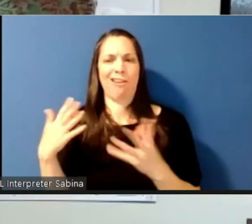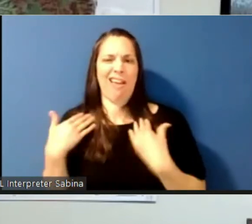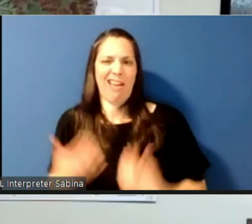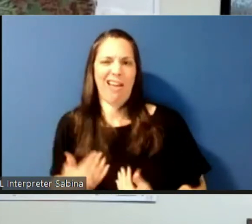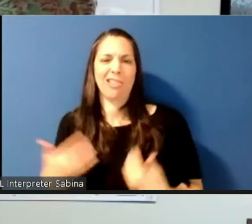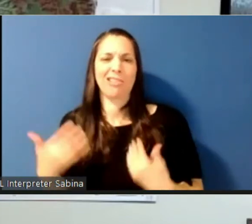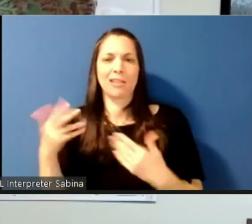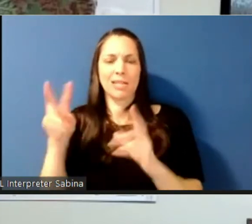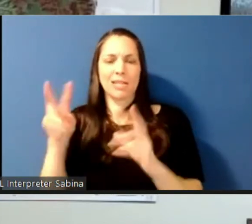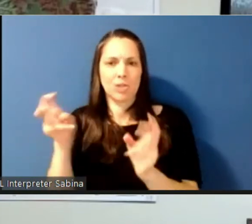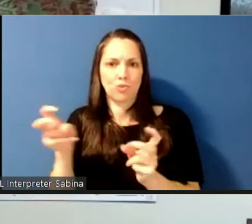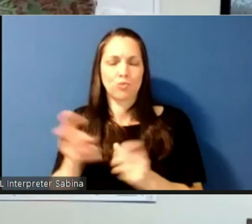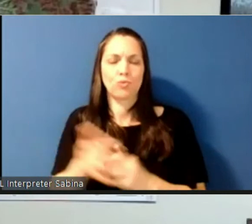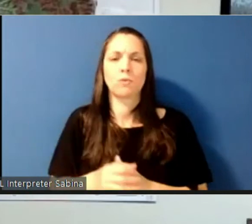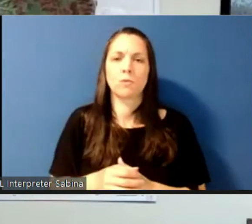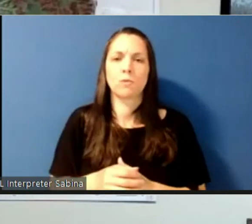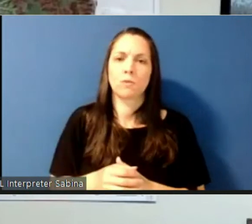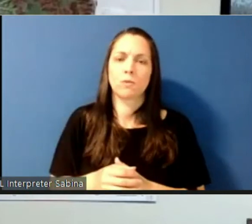The